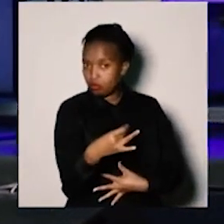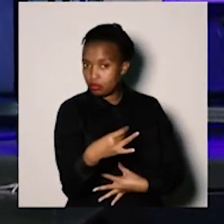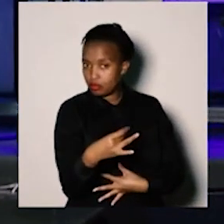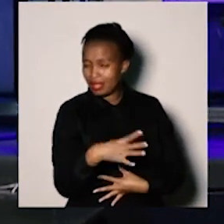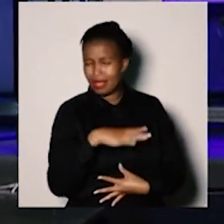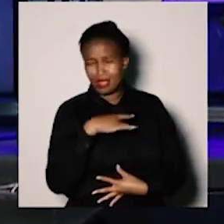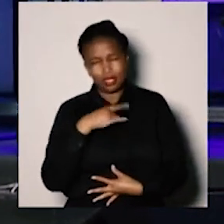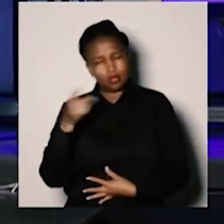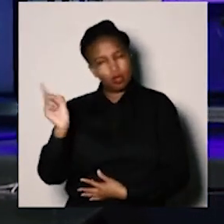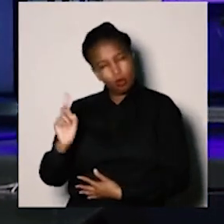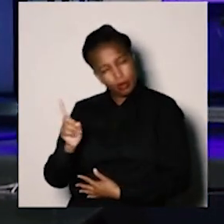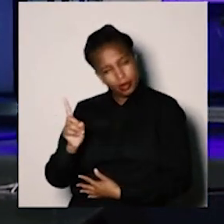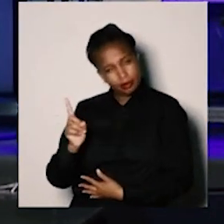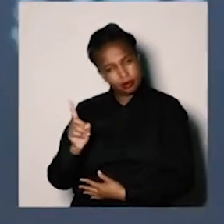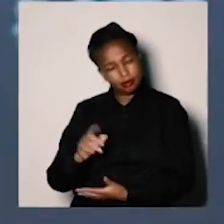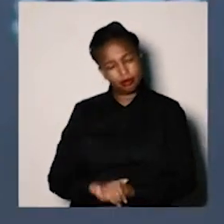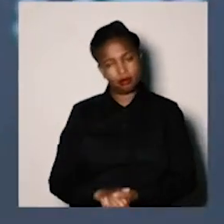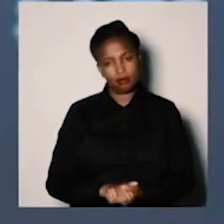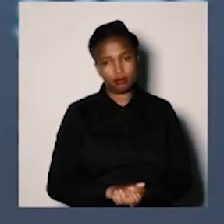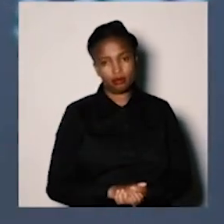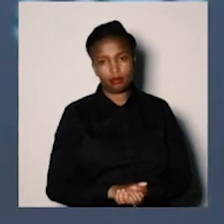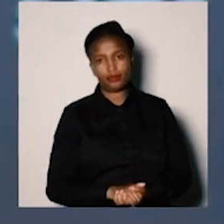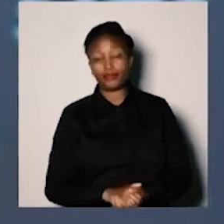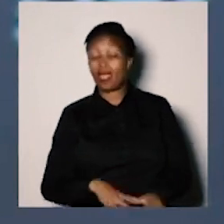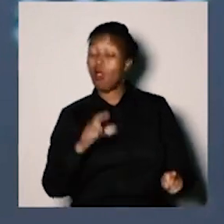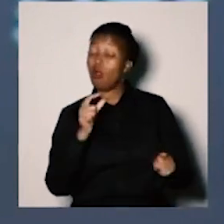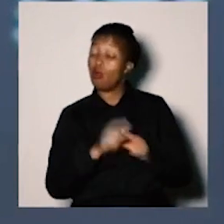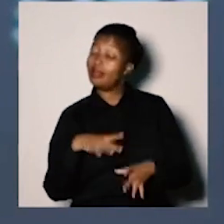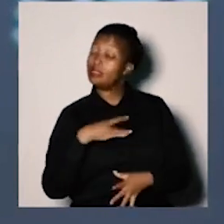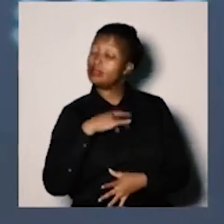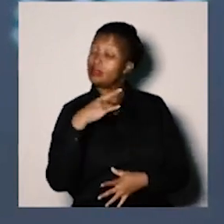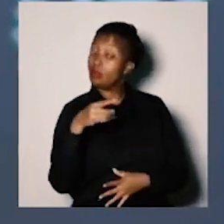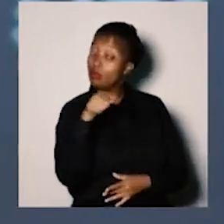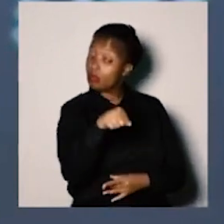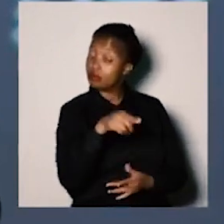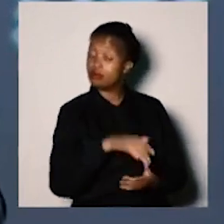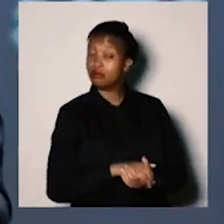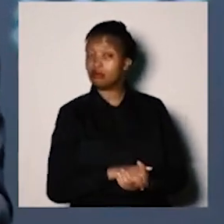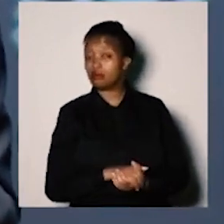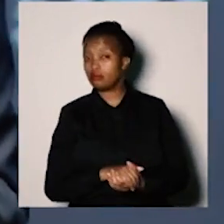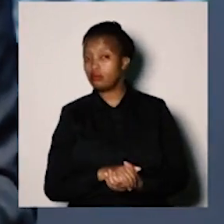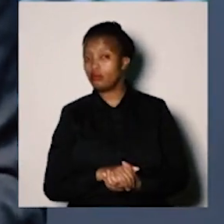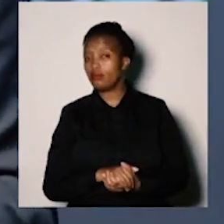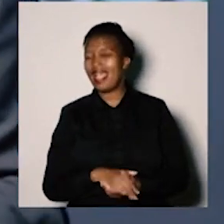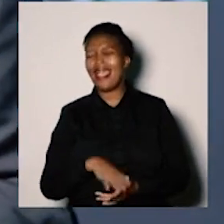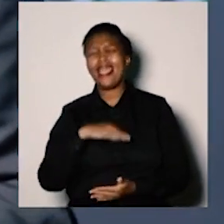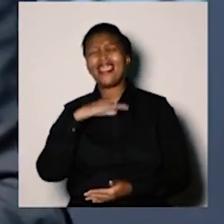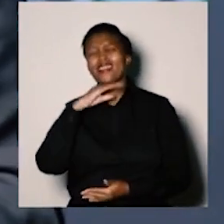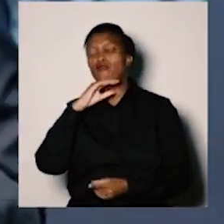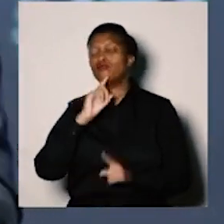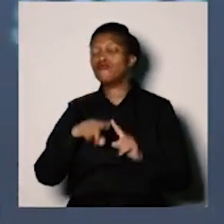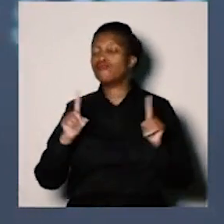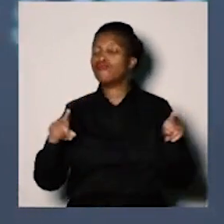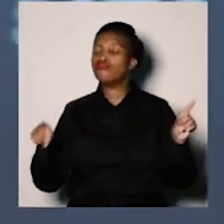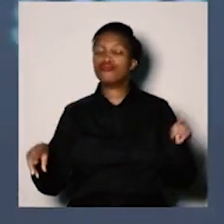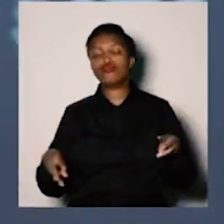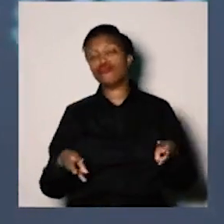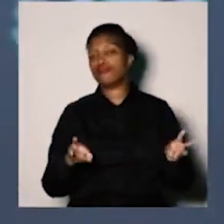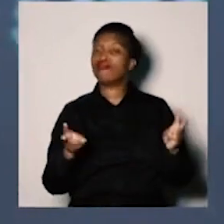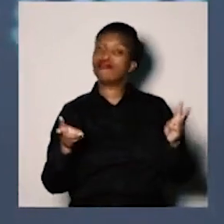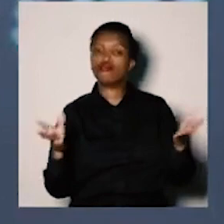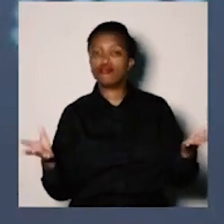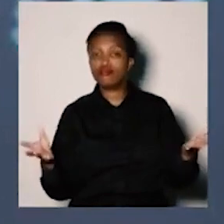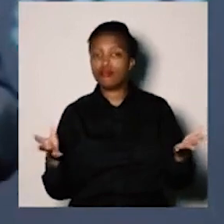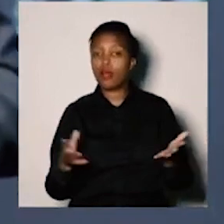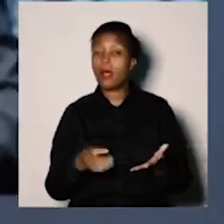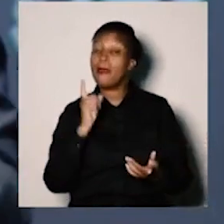What is a soul? The word soul there is used in different ways. But